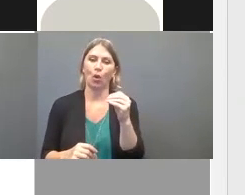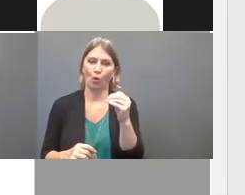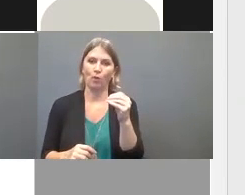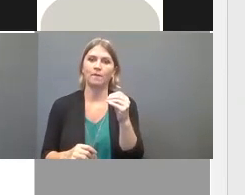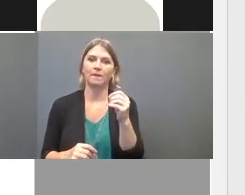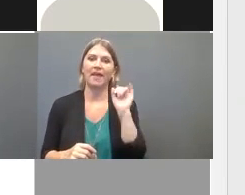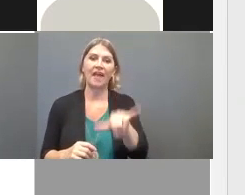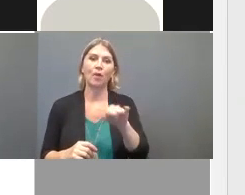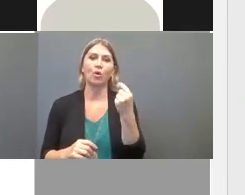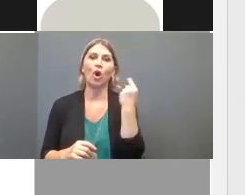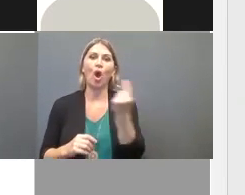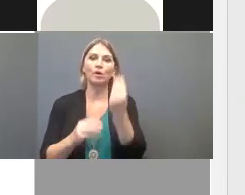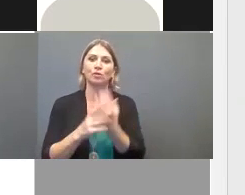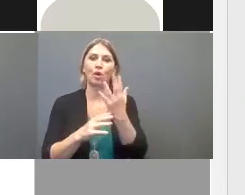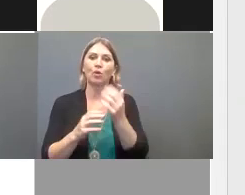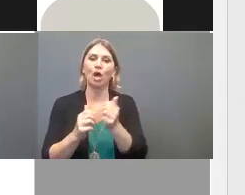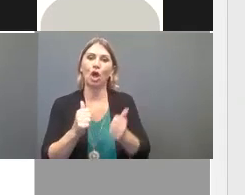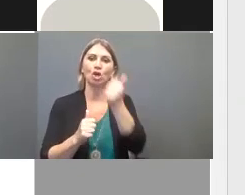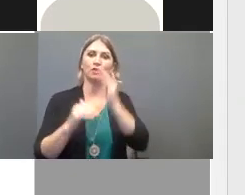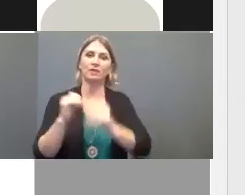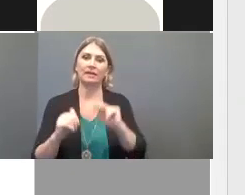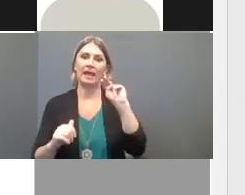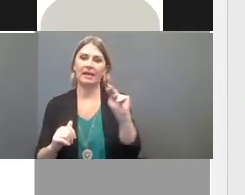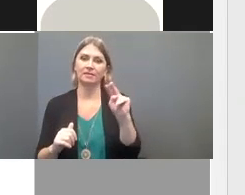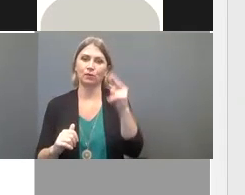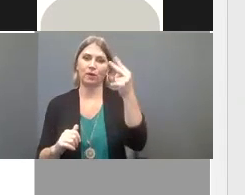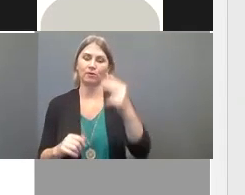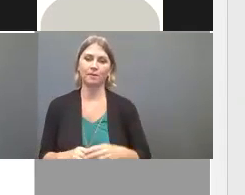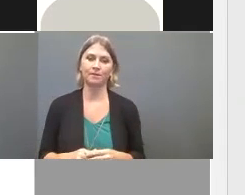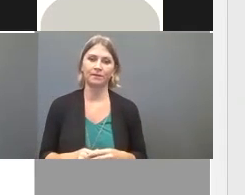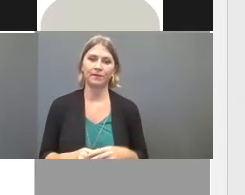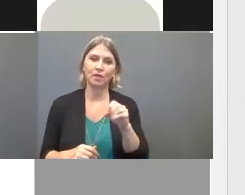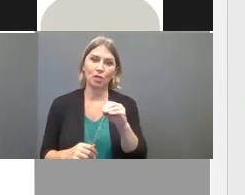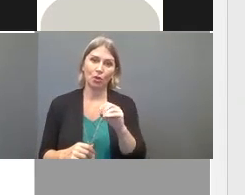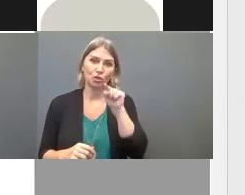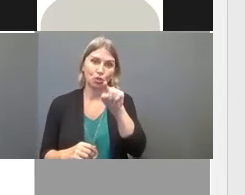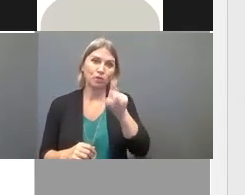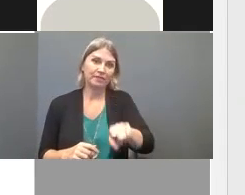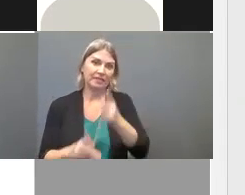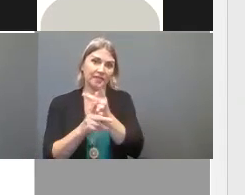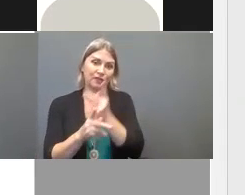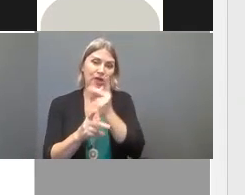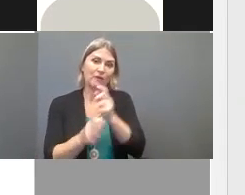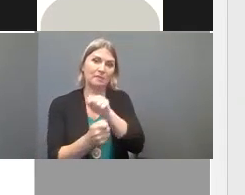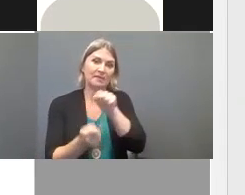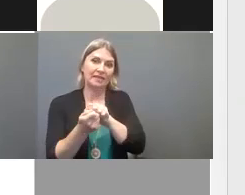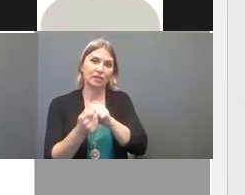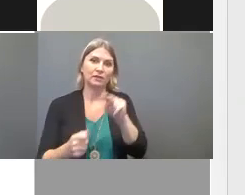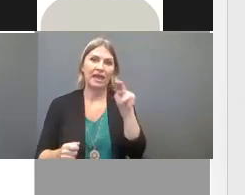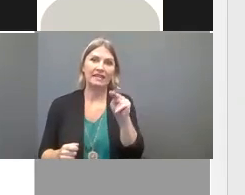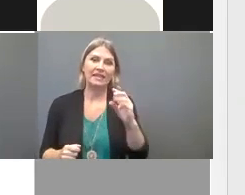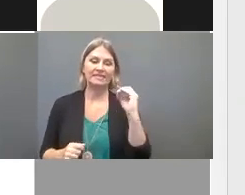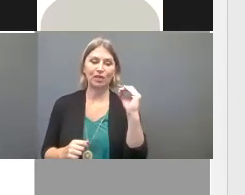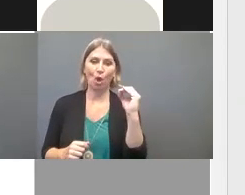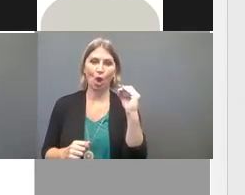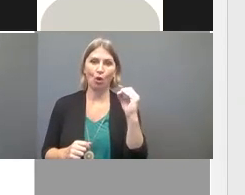grow larger than n squared, that is 1 squared, that is 1. So you need to figure out a particular n0 value